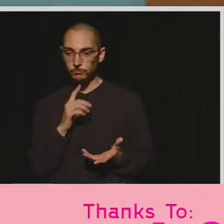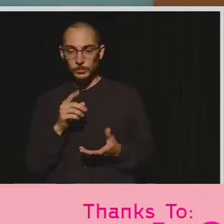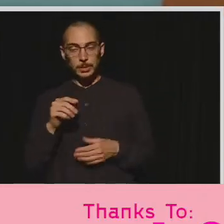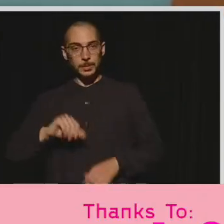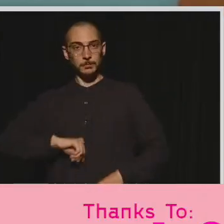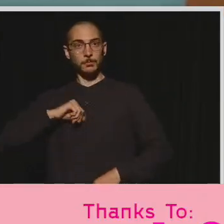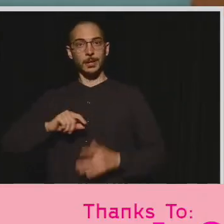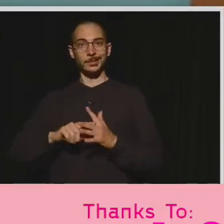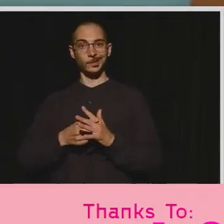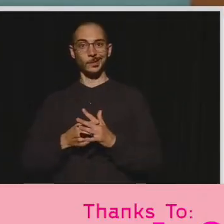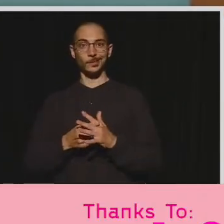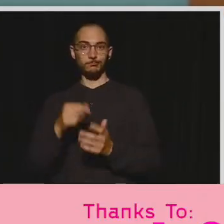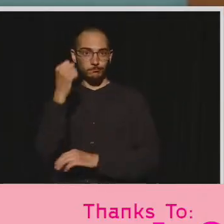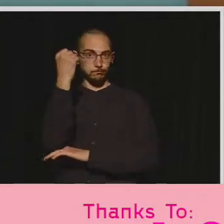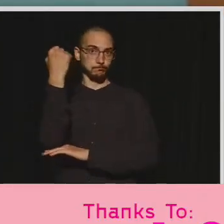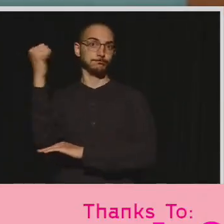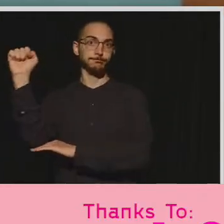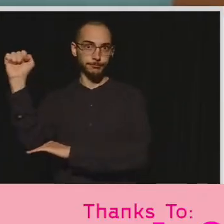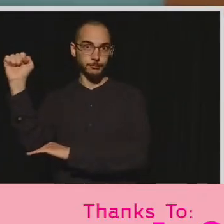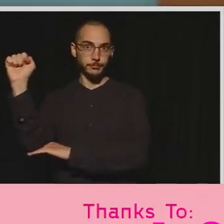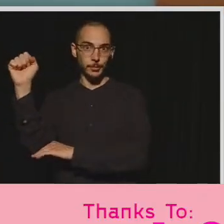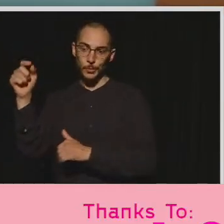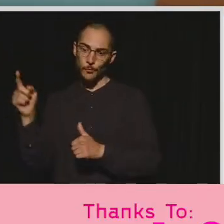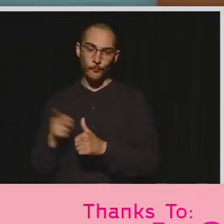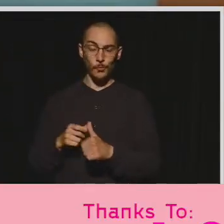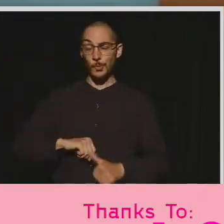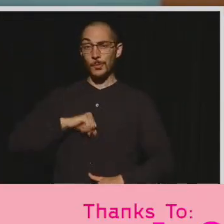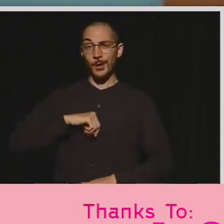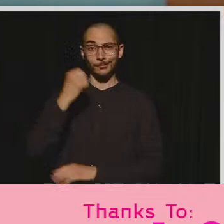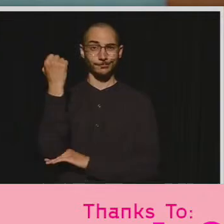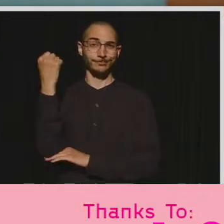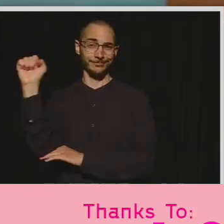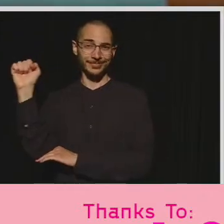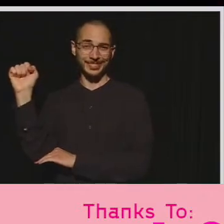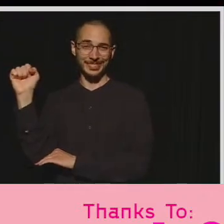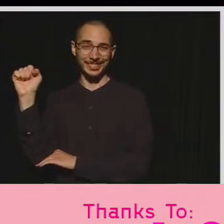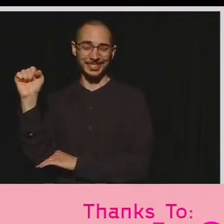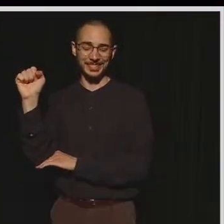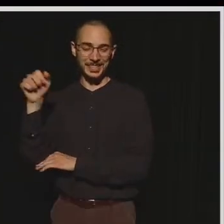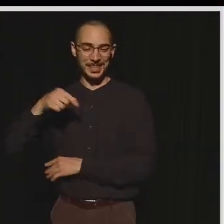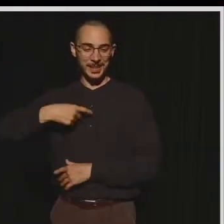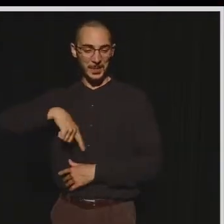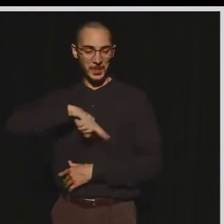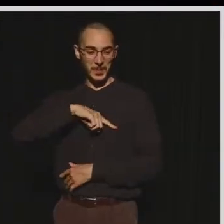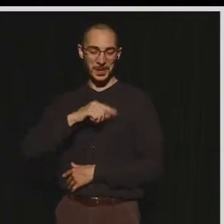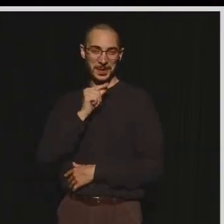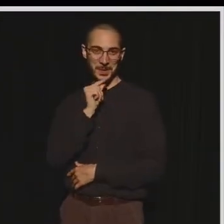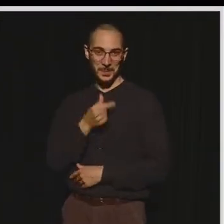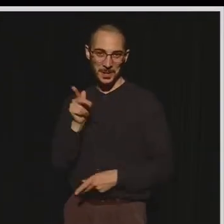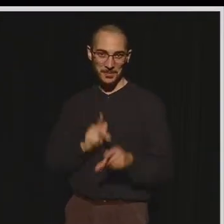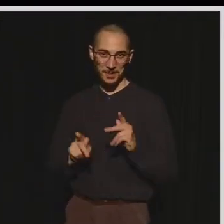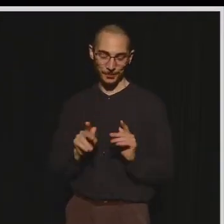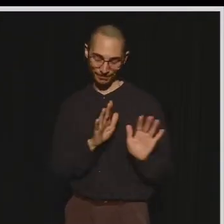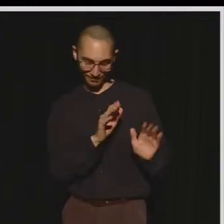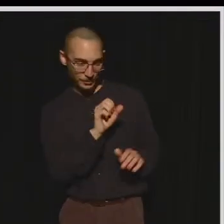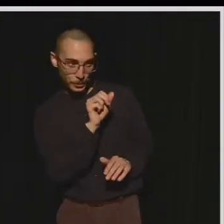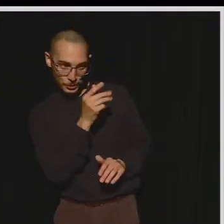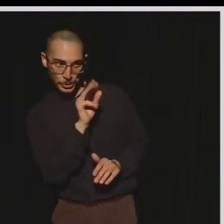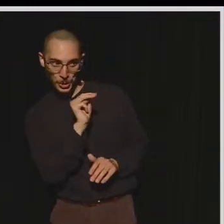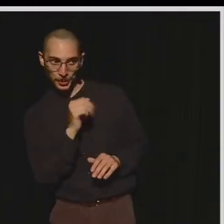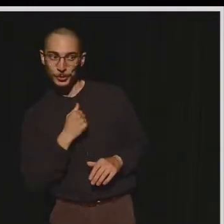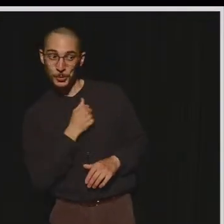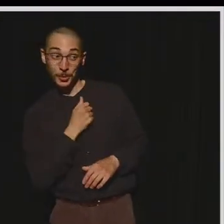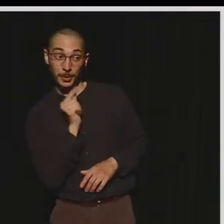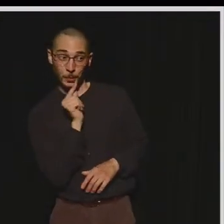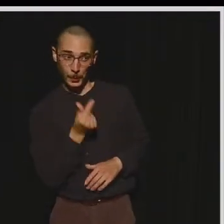as queer people, sorry, Shawn, as queer people became more accepted by